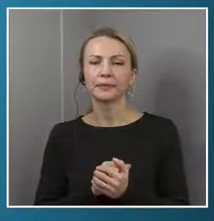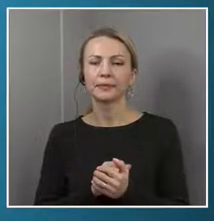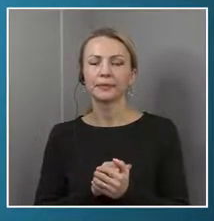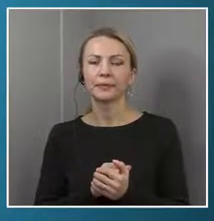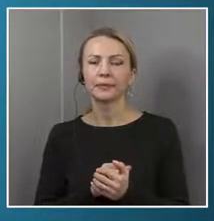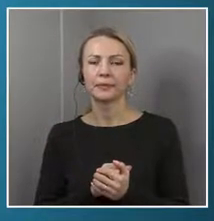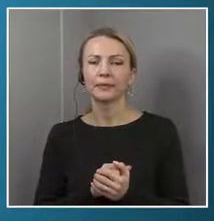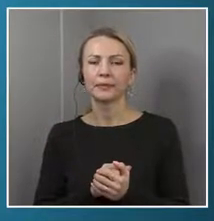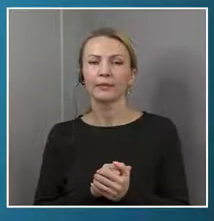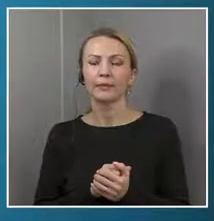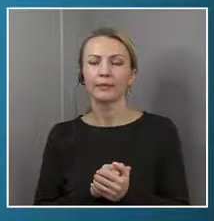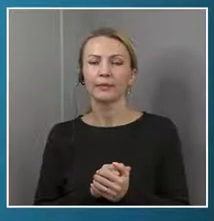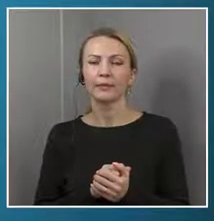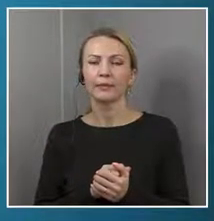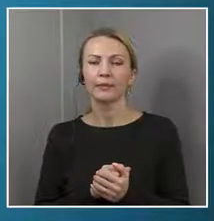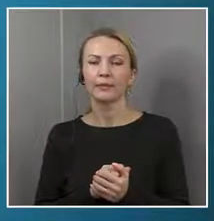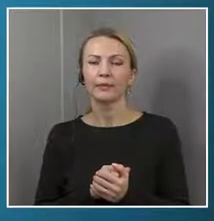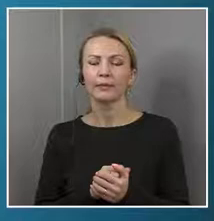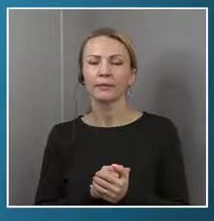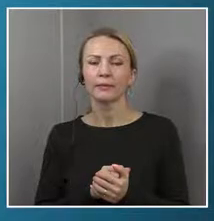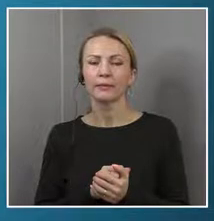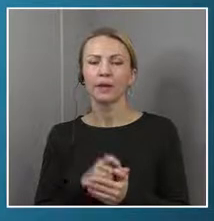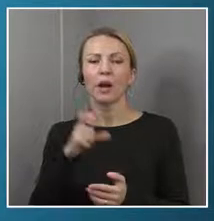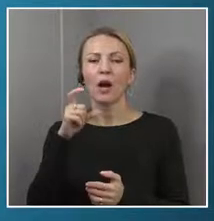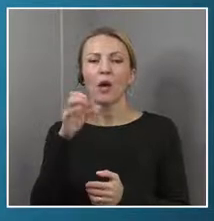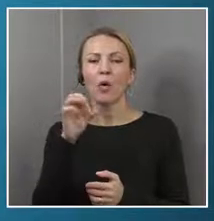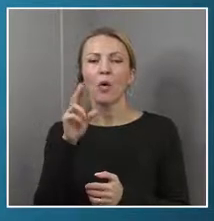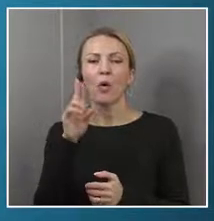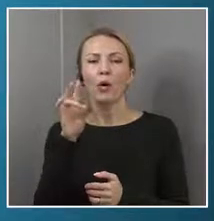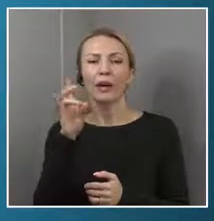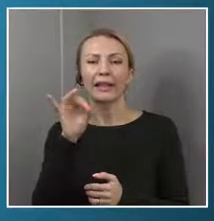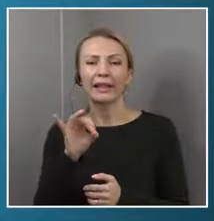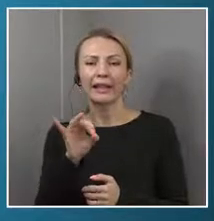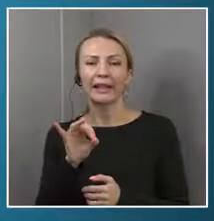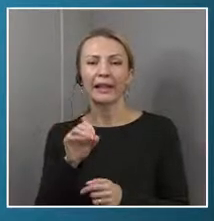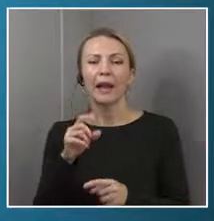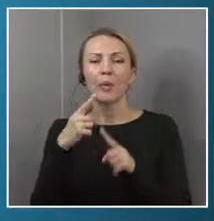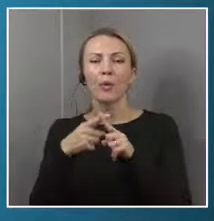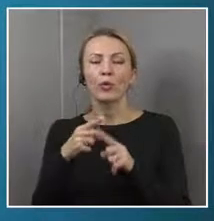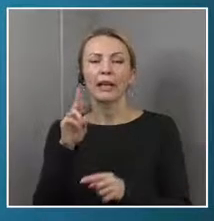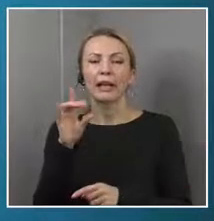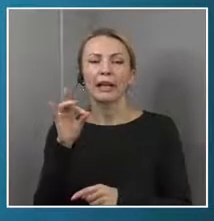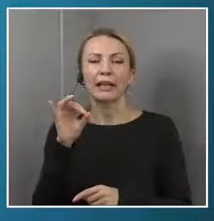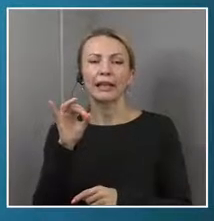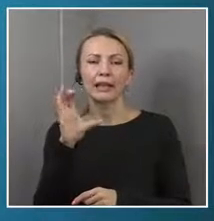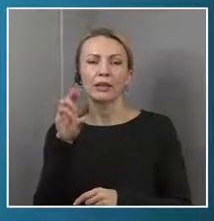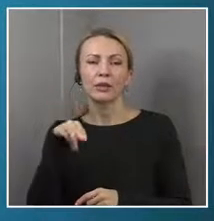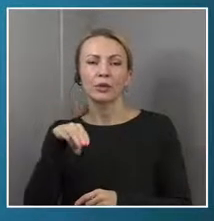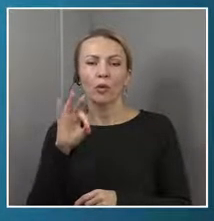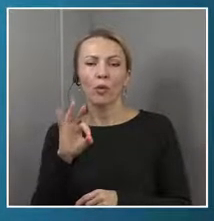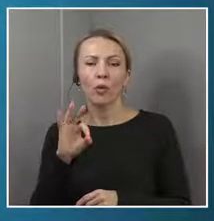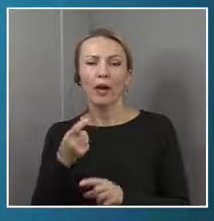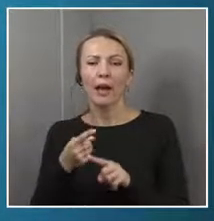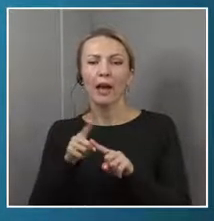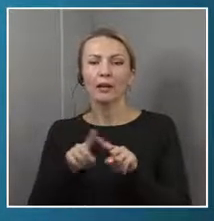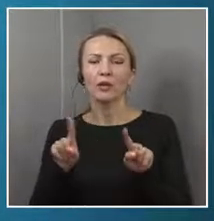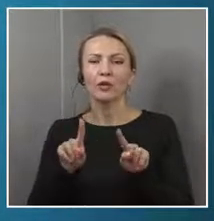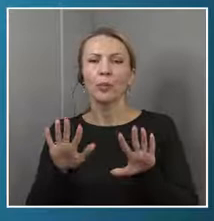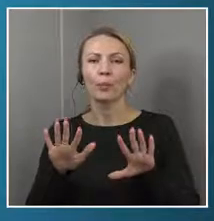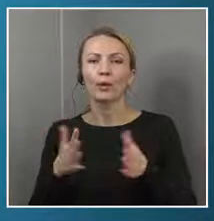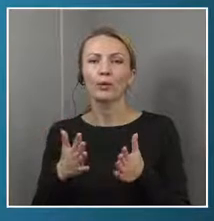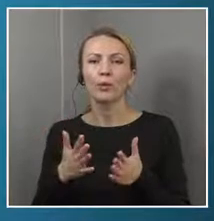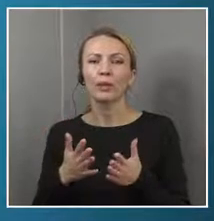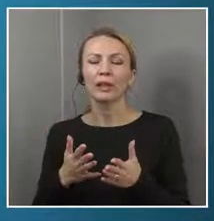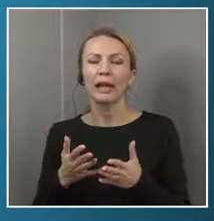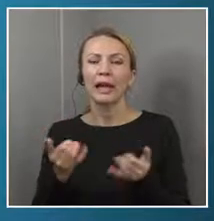also experiential art that is here today and gone tomorrow. Another instance of